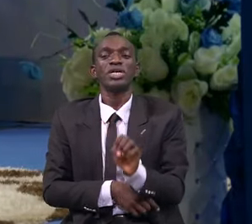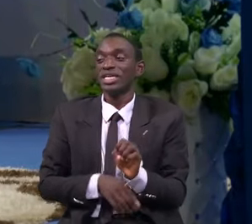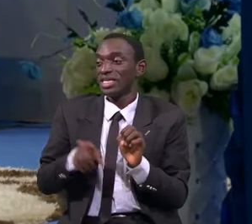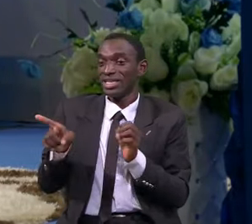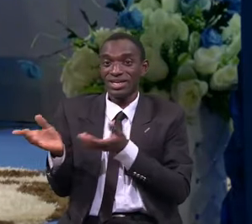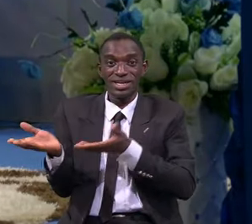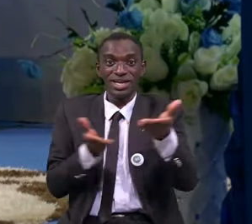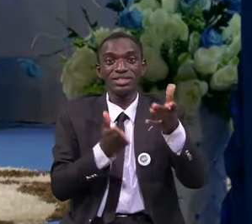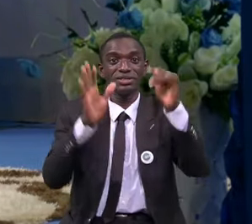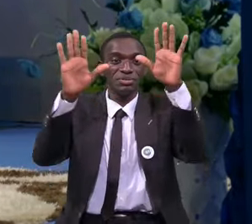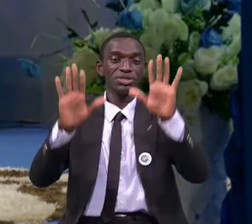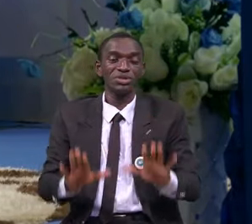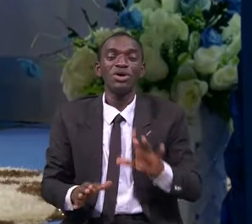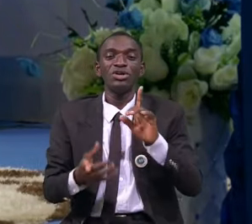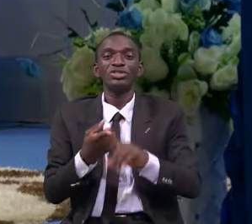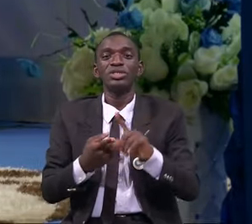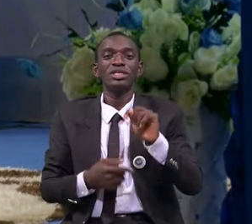for a great testimony.